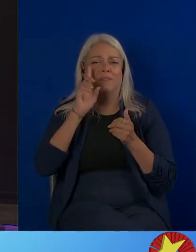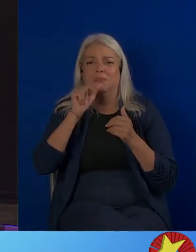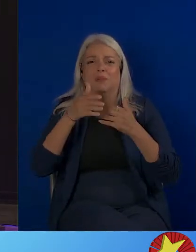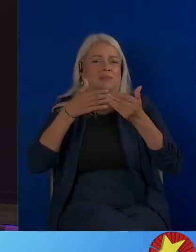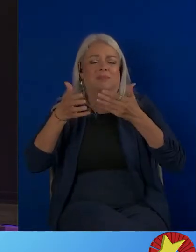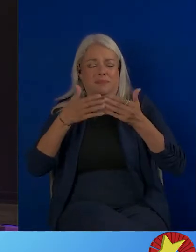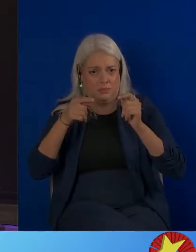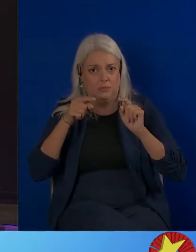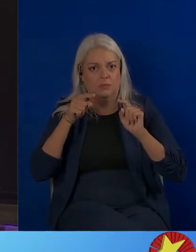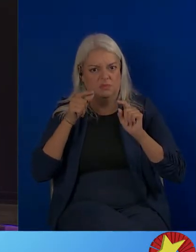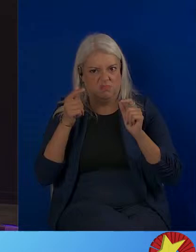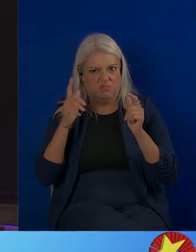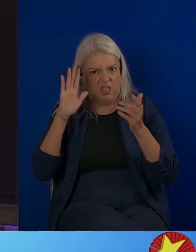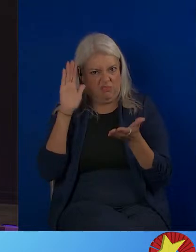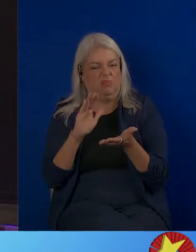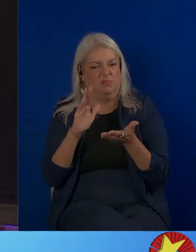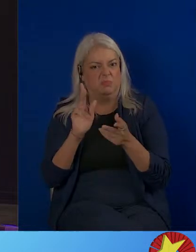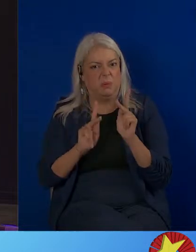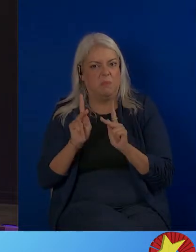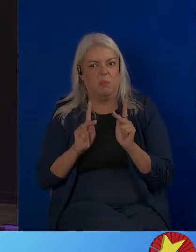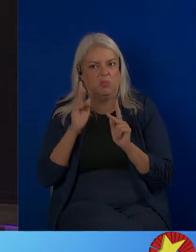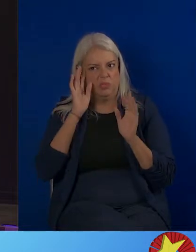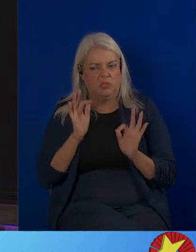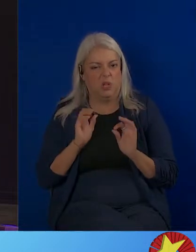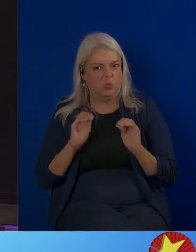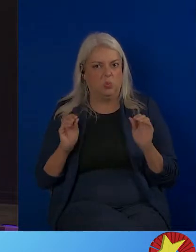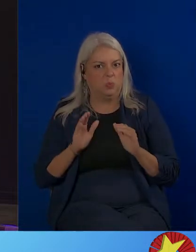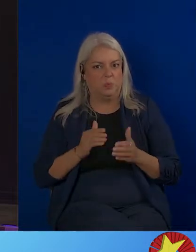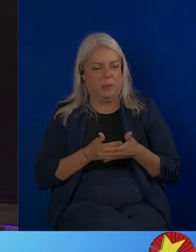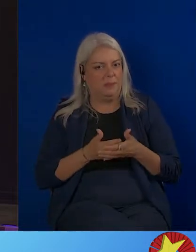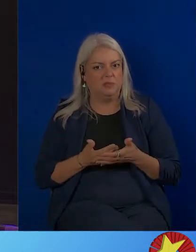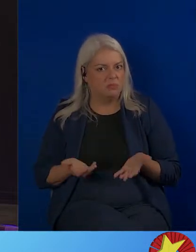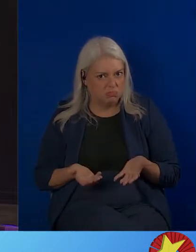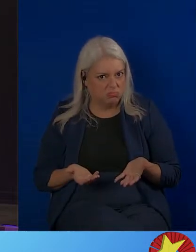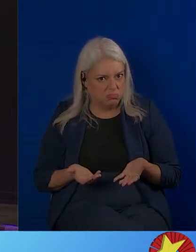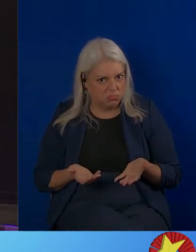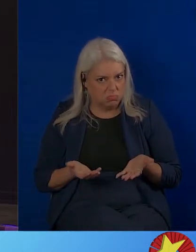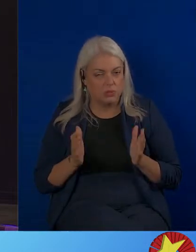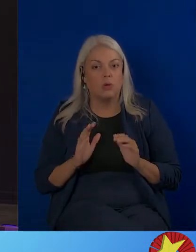truly complex situation. And for us planning for the future,